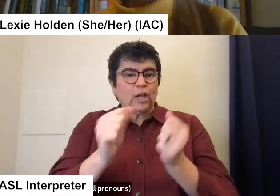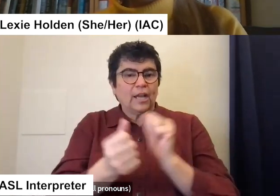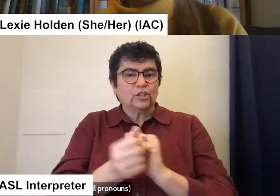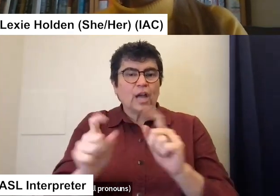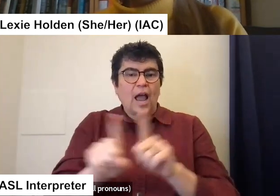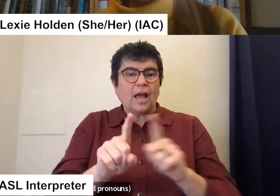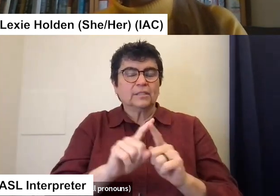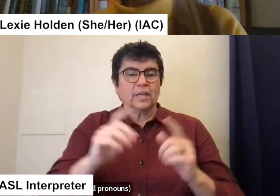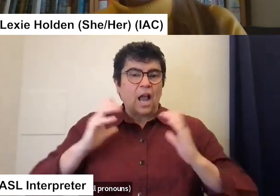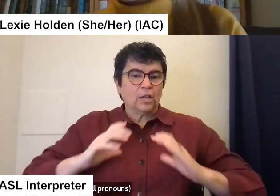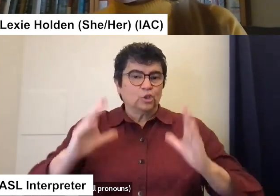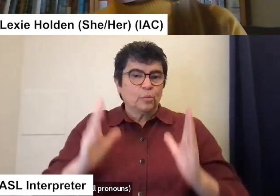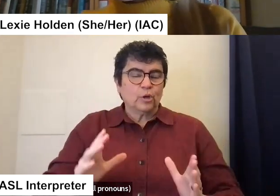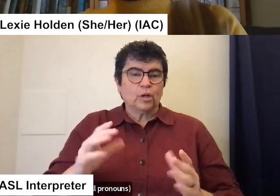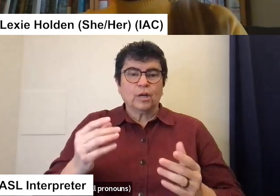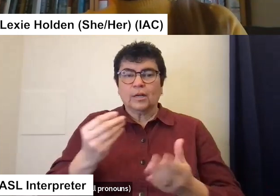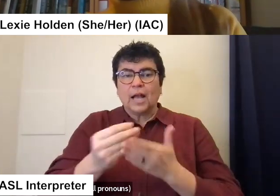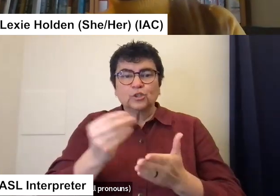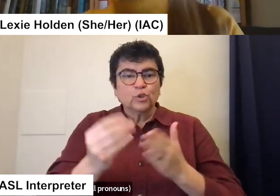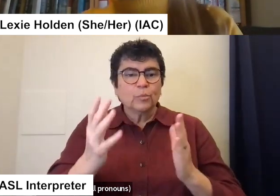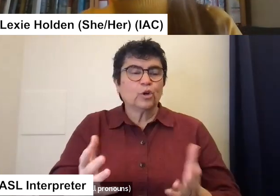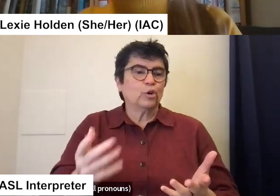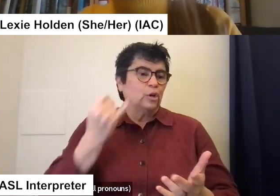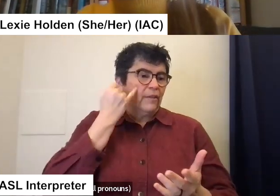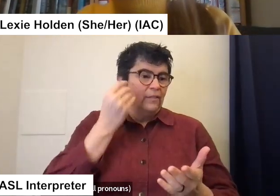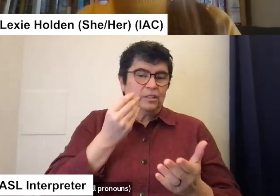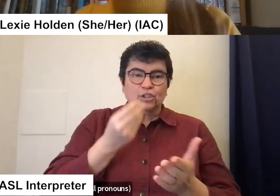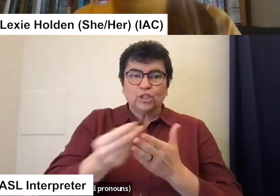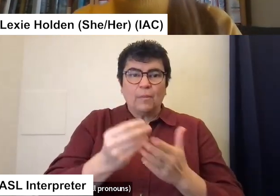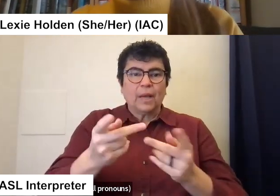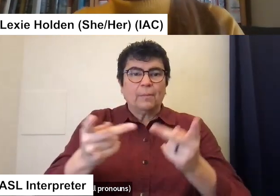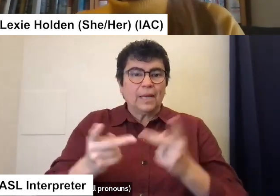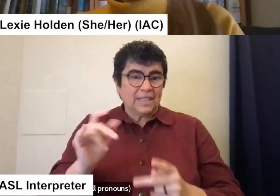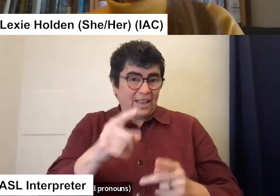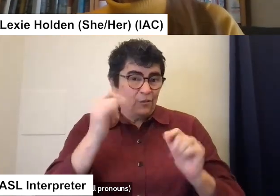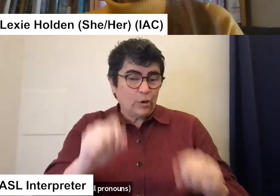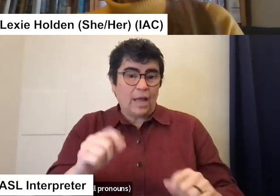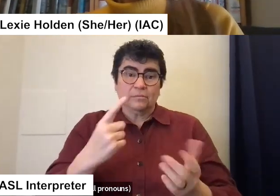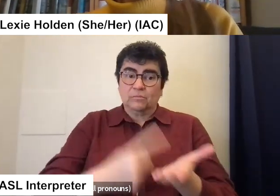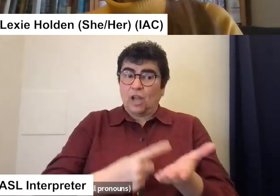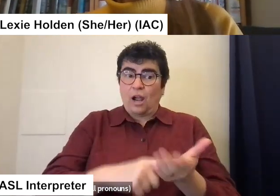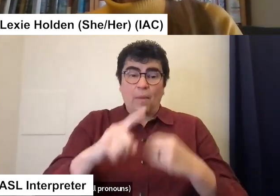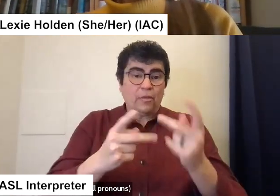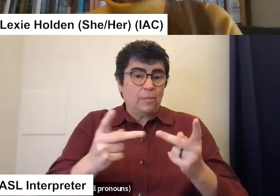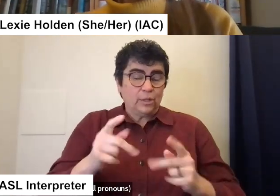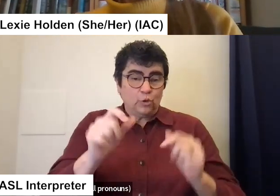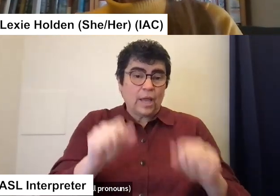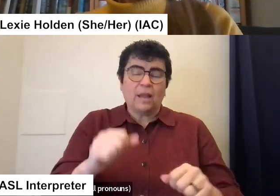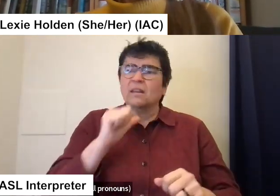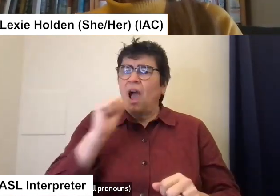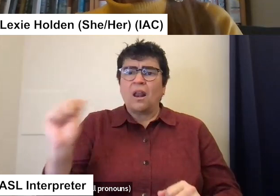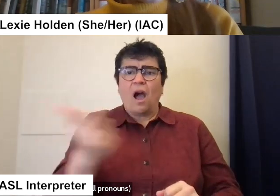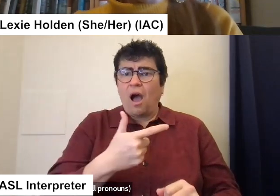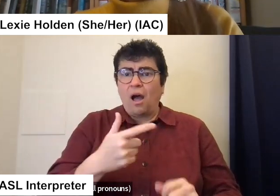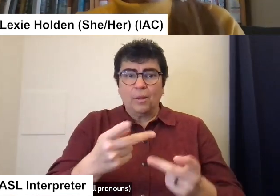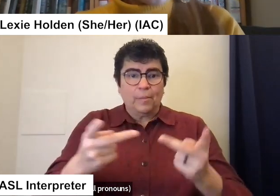consumer. It might mean shopping at places if you can. And I recognize, like we talked about today, not every place